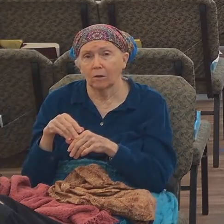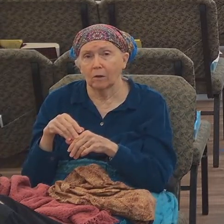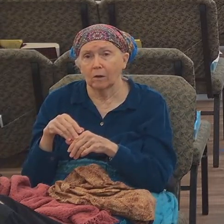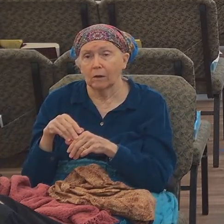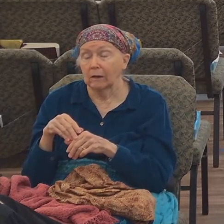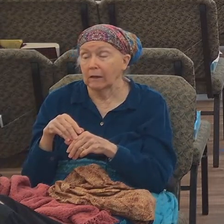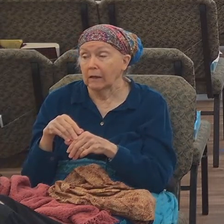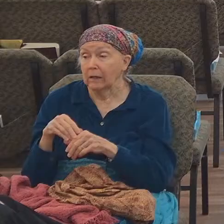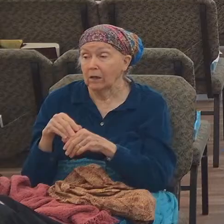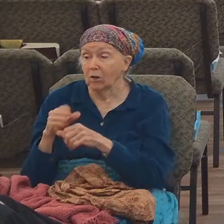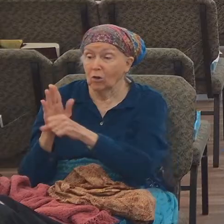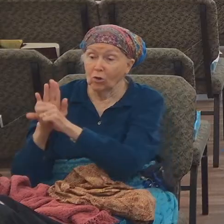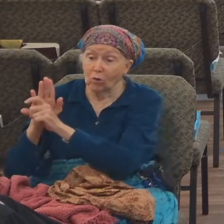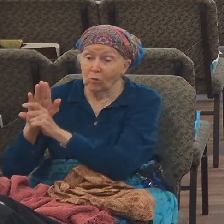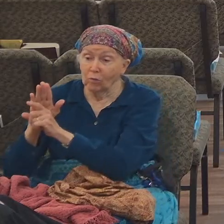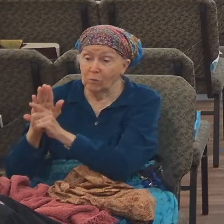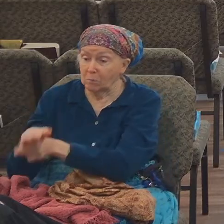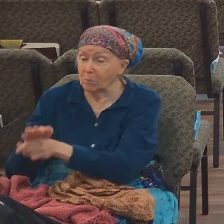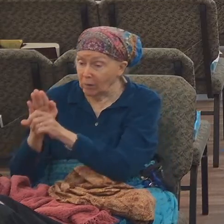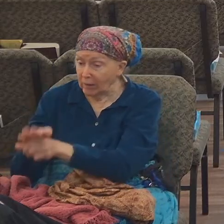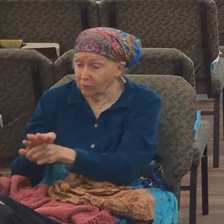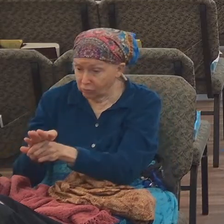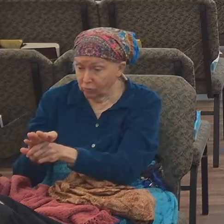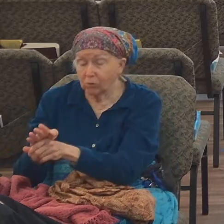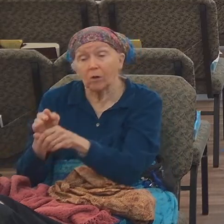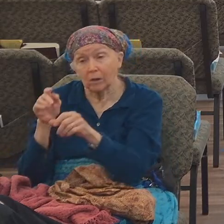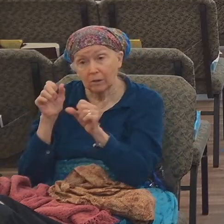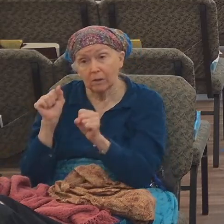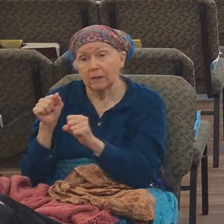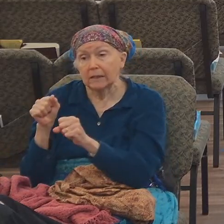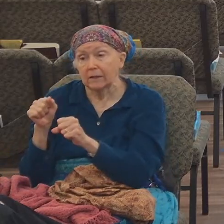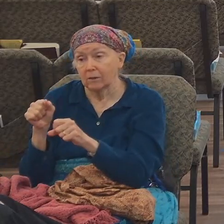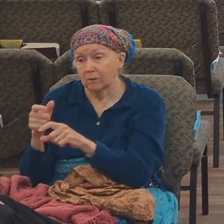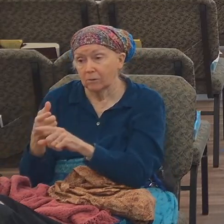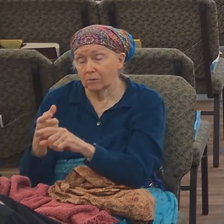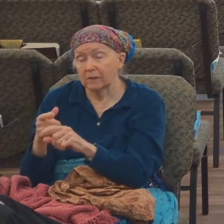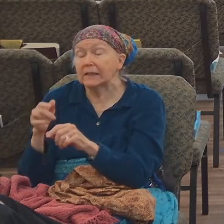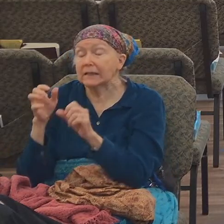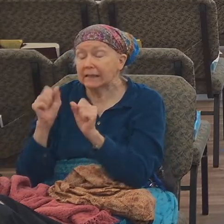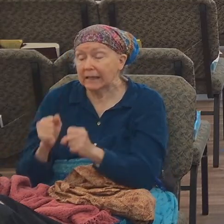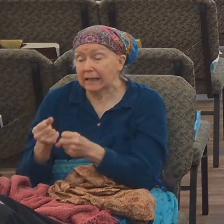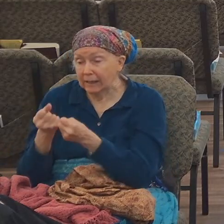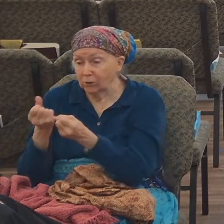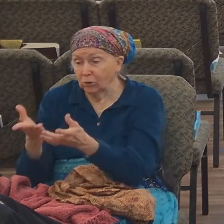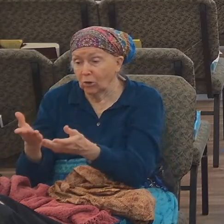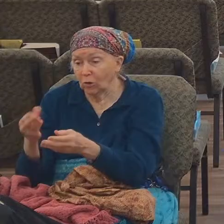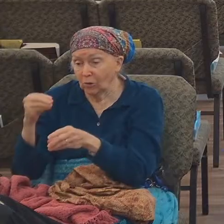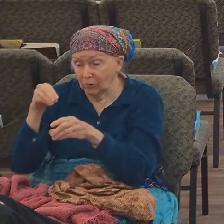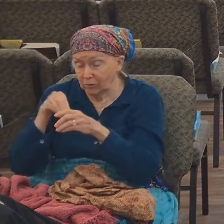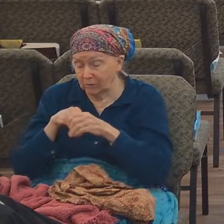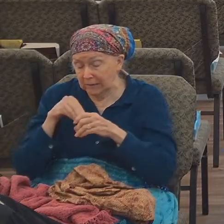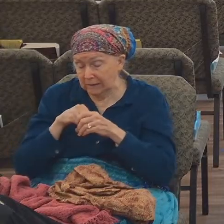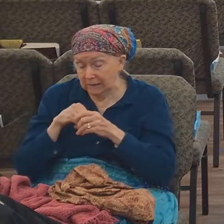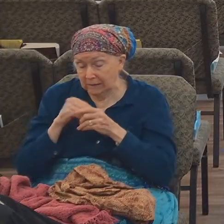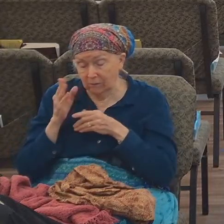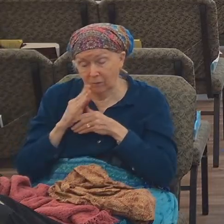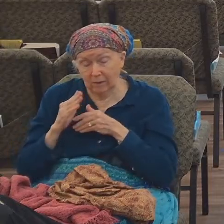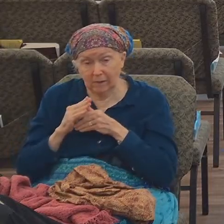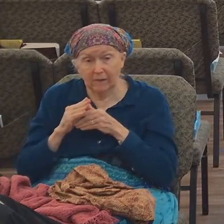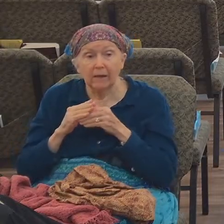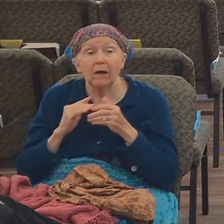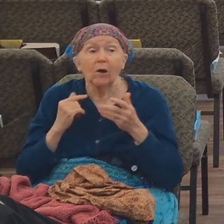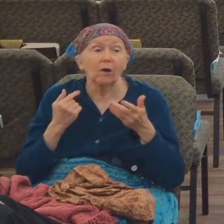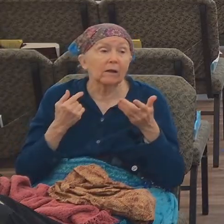pressure can cause internal cracks, right? Which is why we, even though in the face of knowing